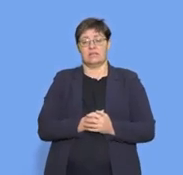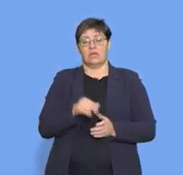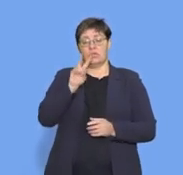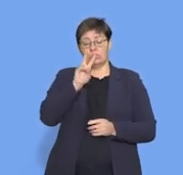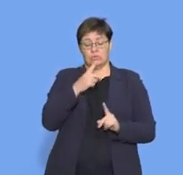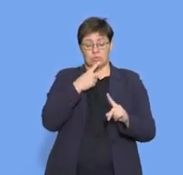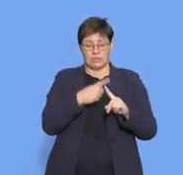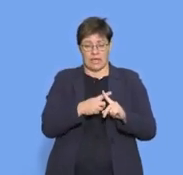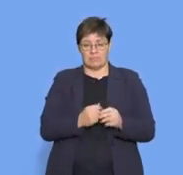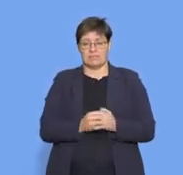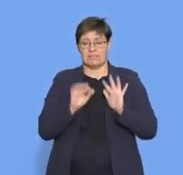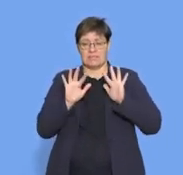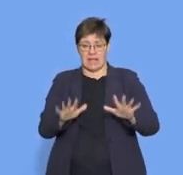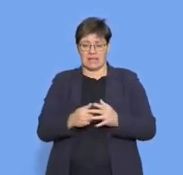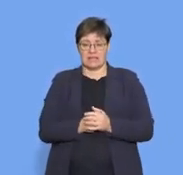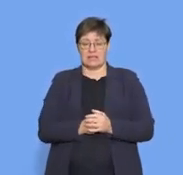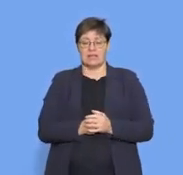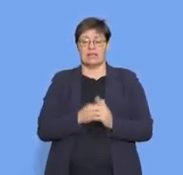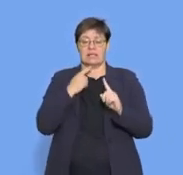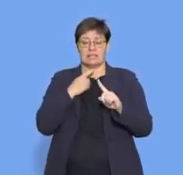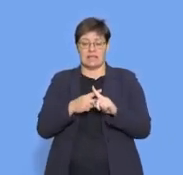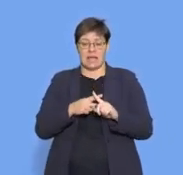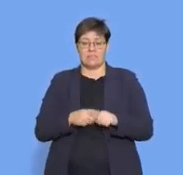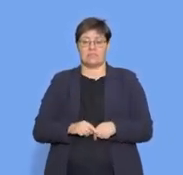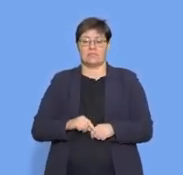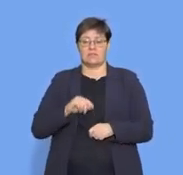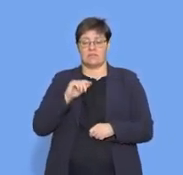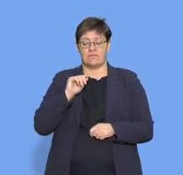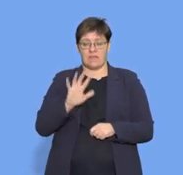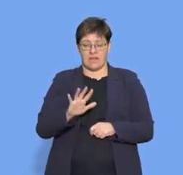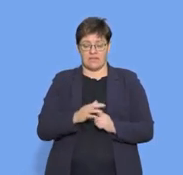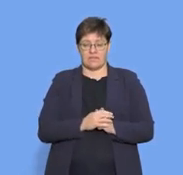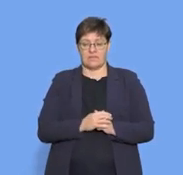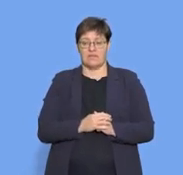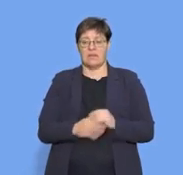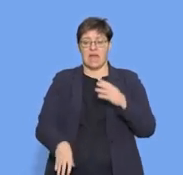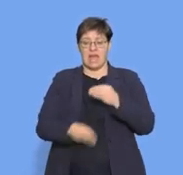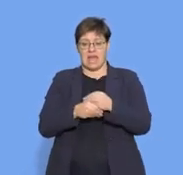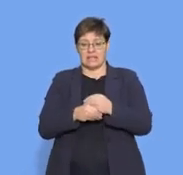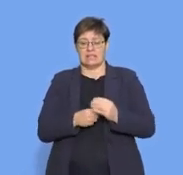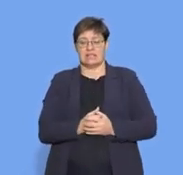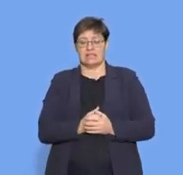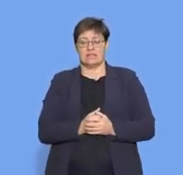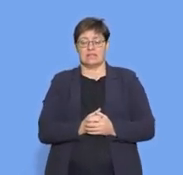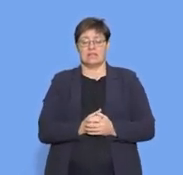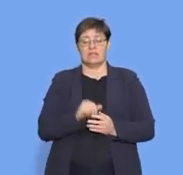plus 2 times the length, which is 10, times the height, which is 5,